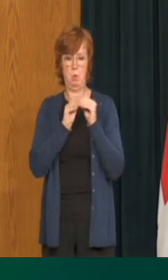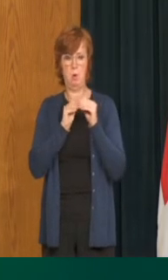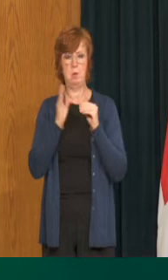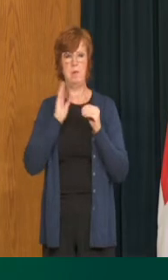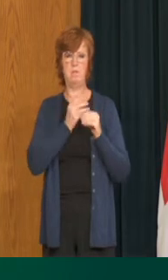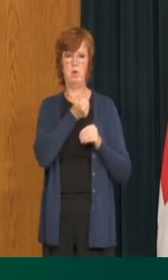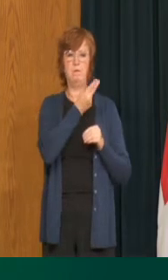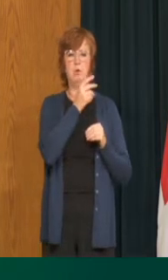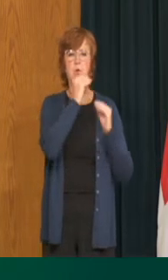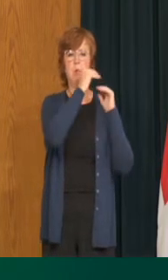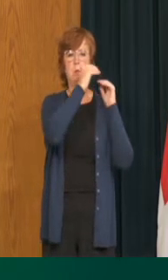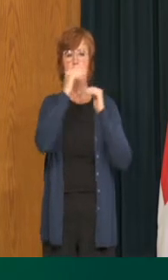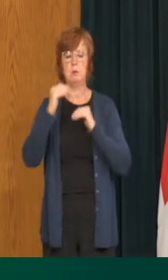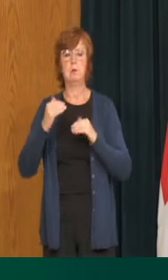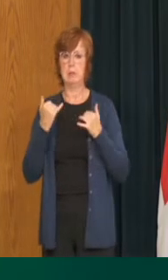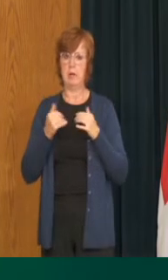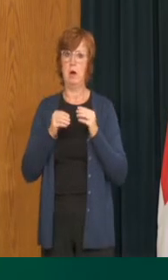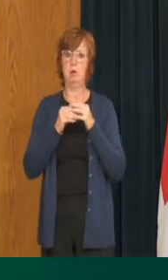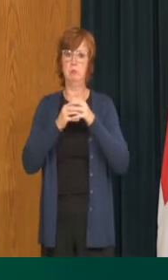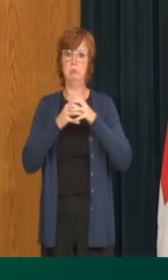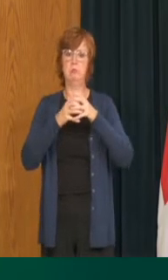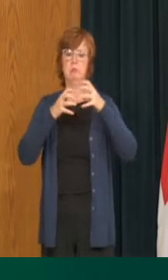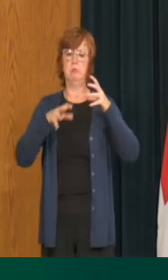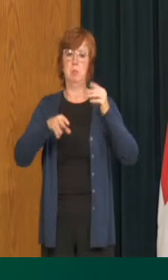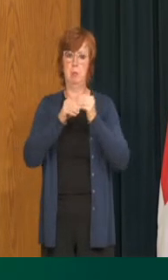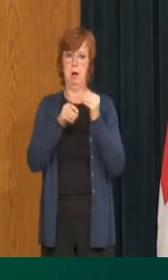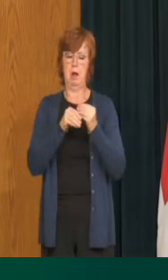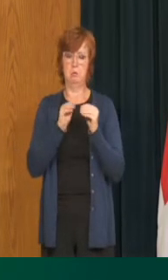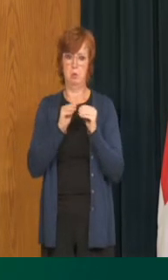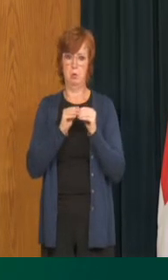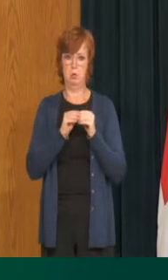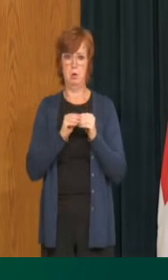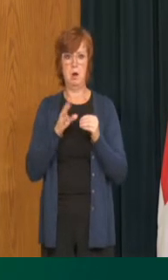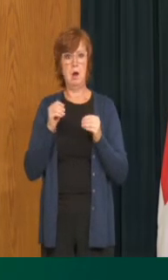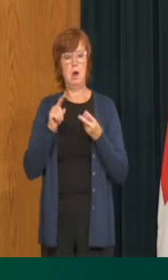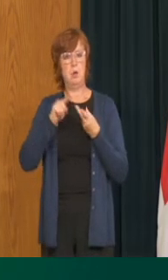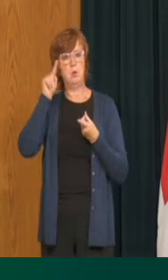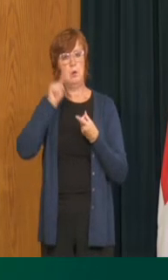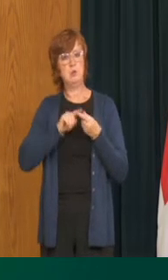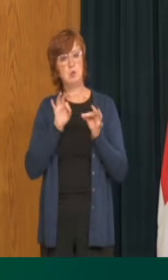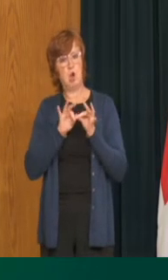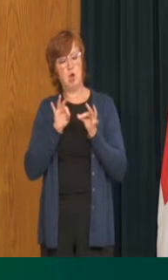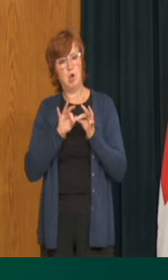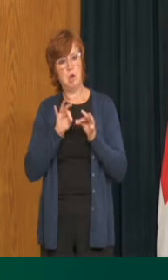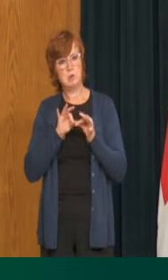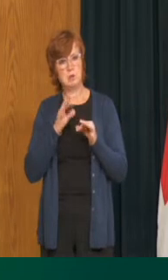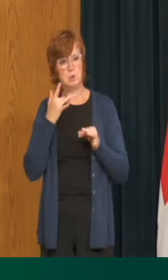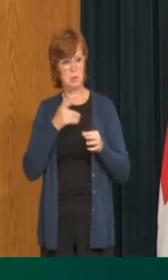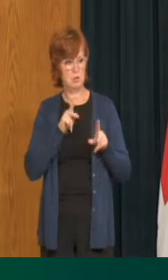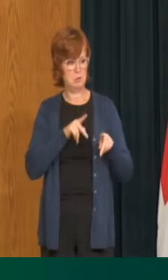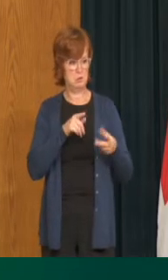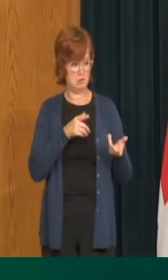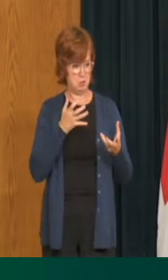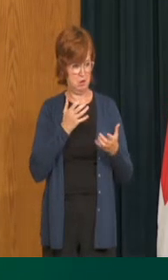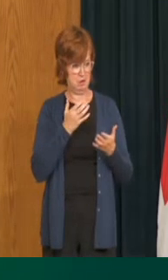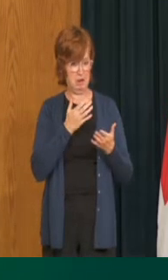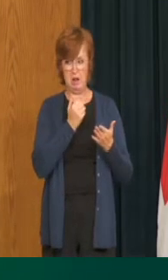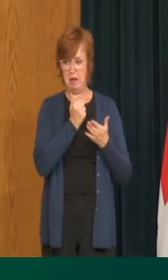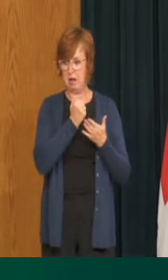in discussions on lowering or eliminating the cost of those naloxone kits to ultimately make them available